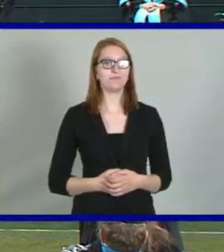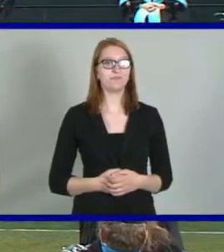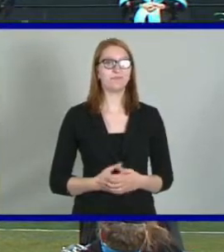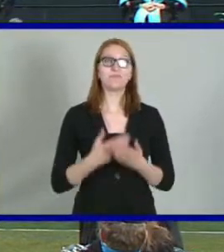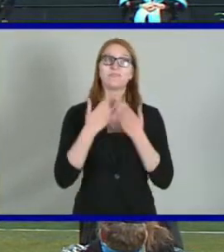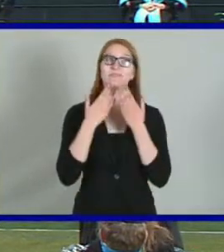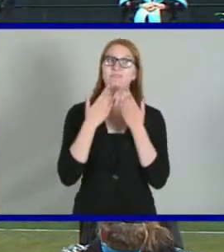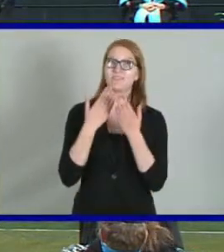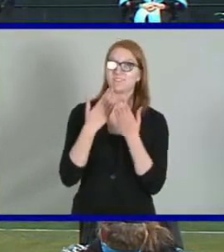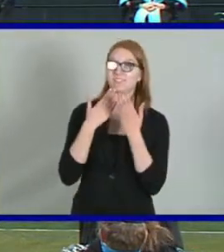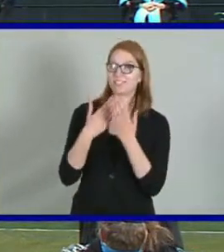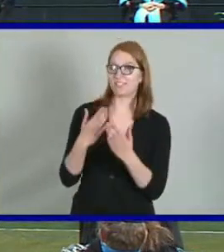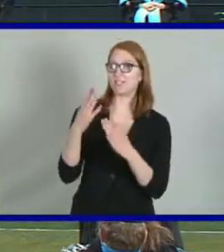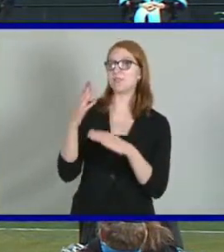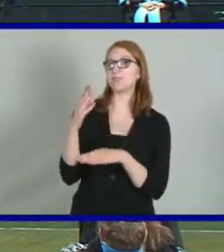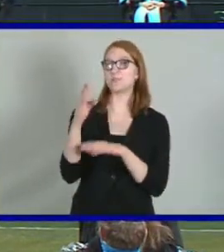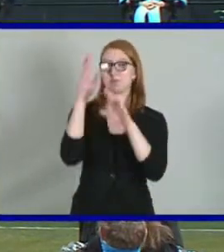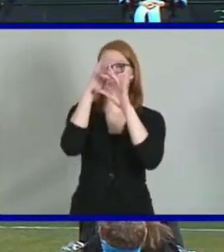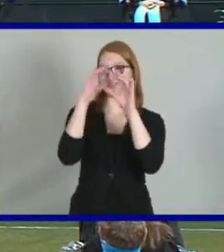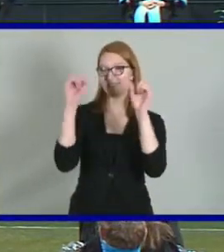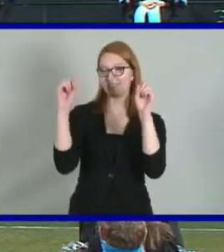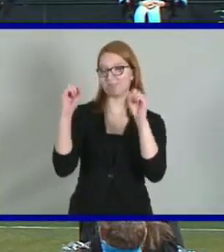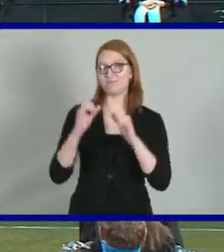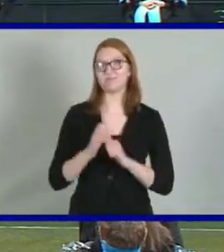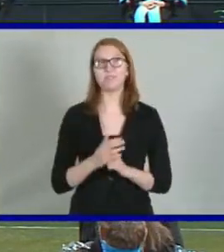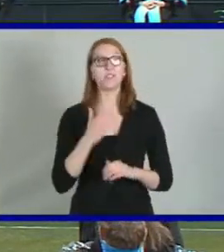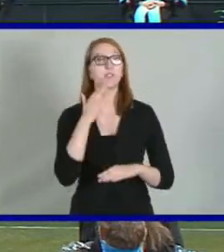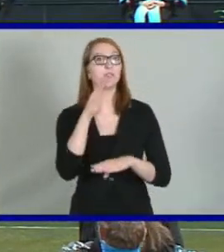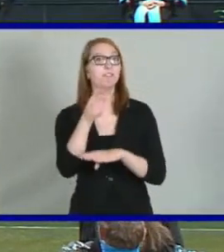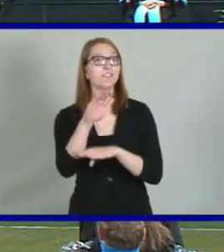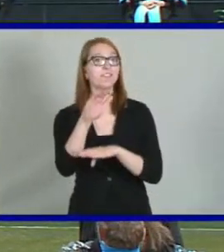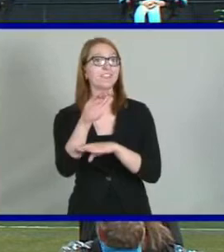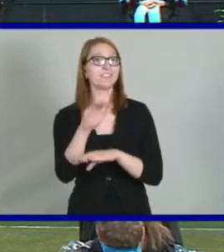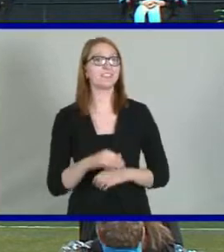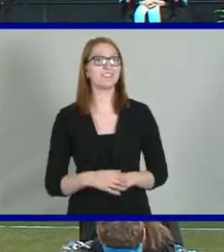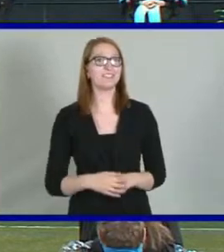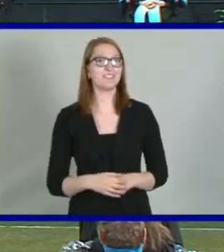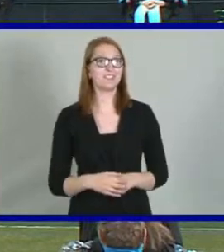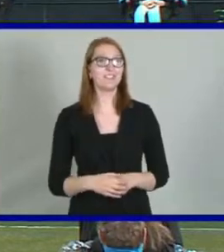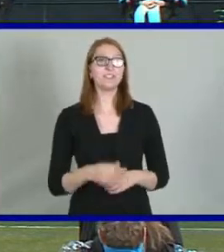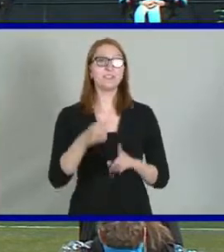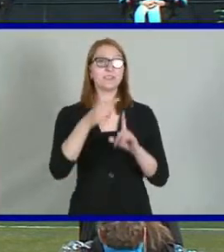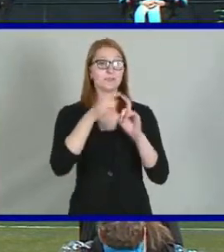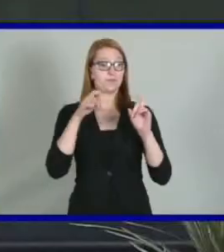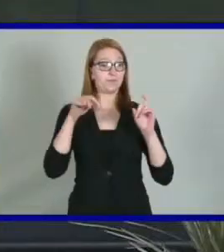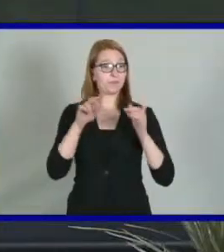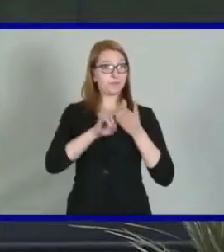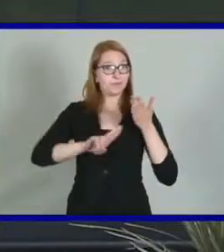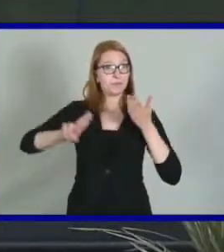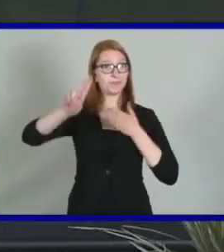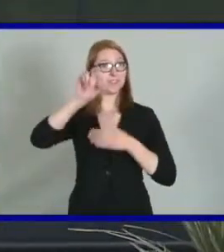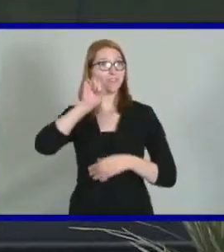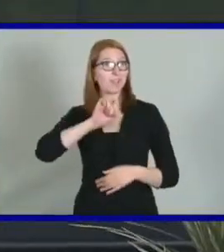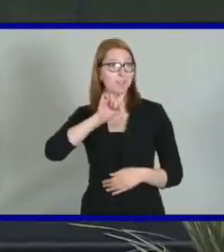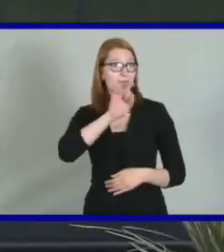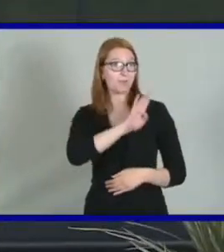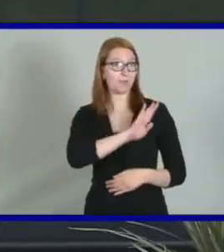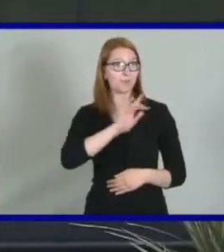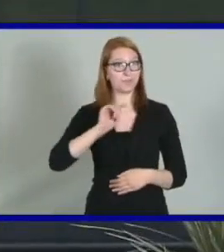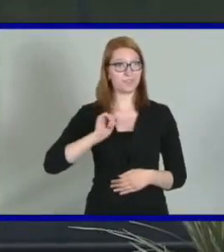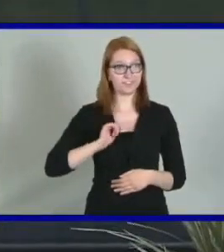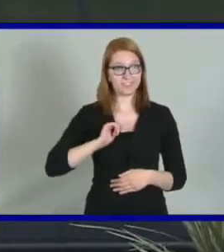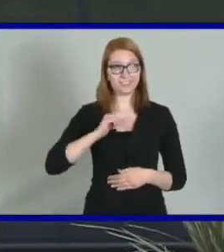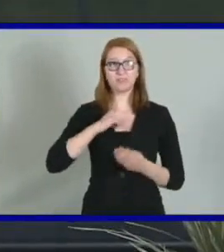Thank you, Mr. President. Good evening. On behalf of the University of Akron Board of Trustees,